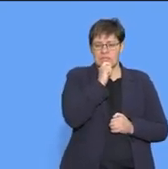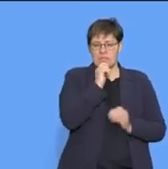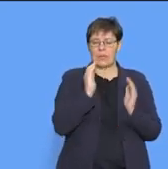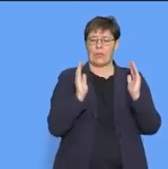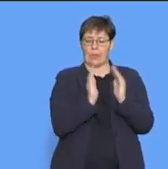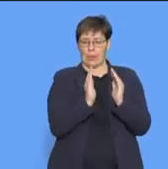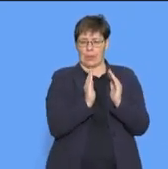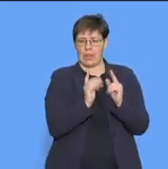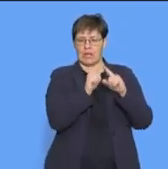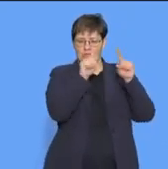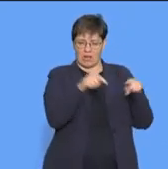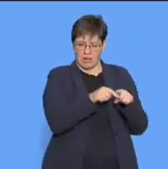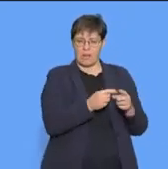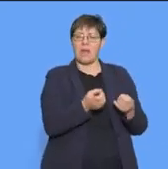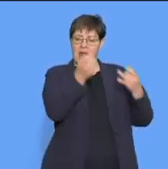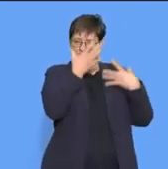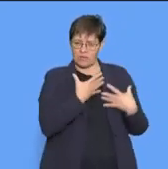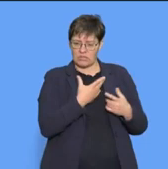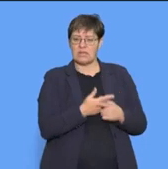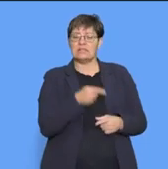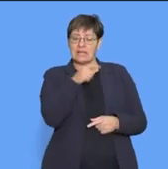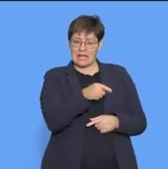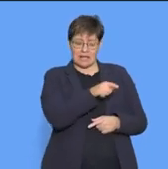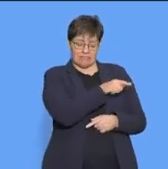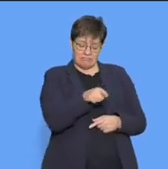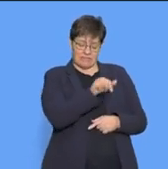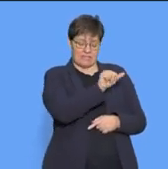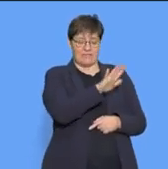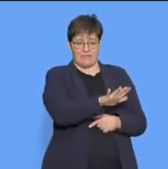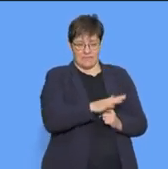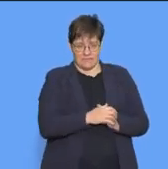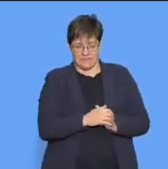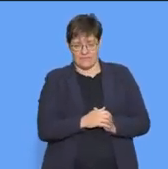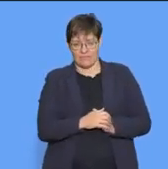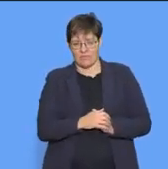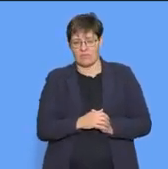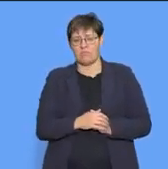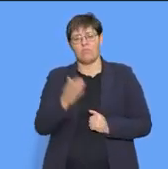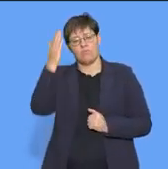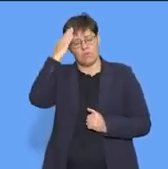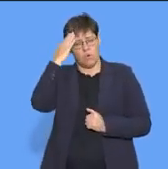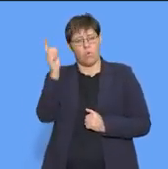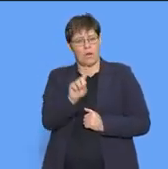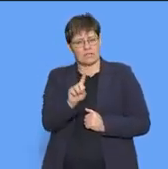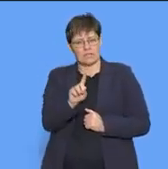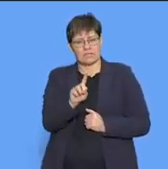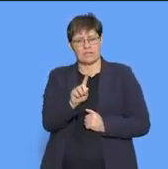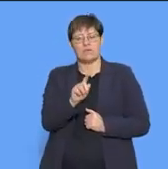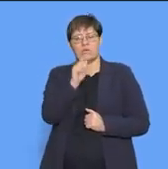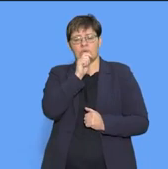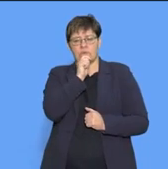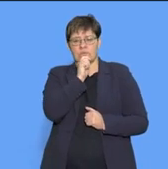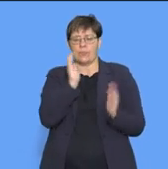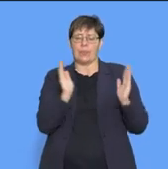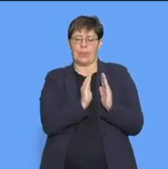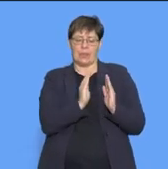the smaller triangles, but they've given us one additional piece of information. They told us that this side is 65. So we know we're going to be working with just